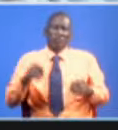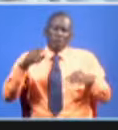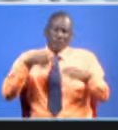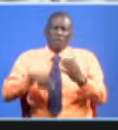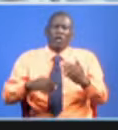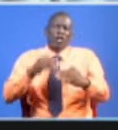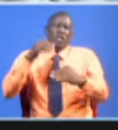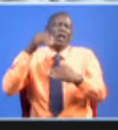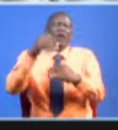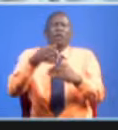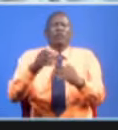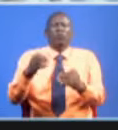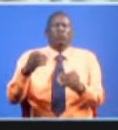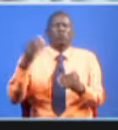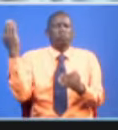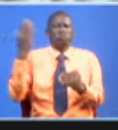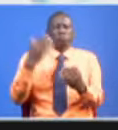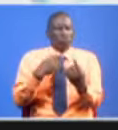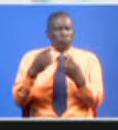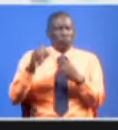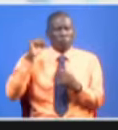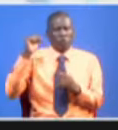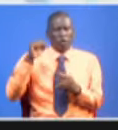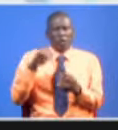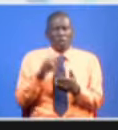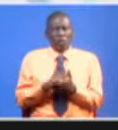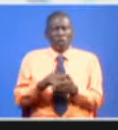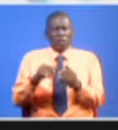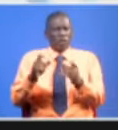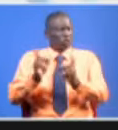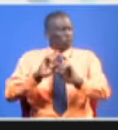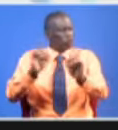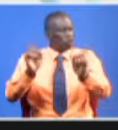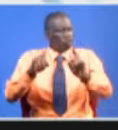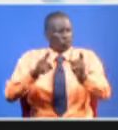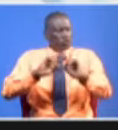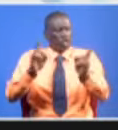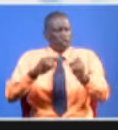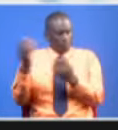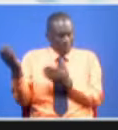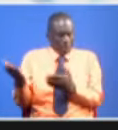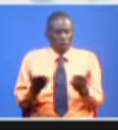to make their political rhetoric, then that's a no-no. They should never be,